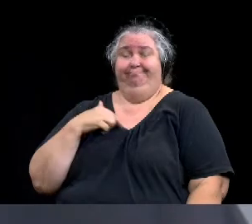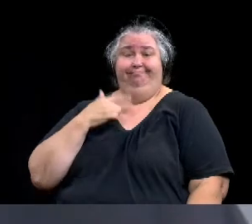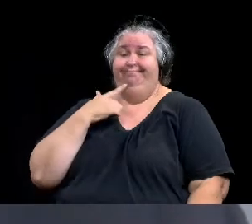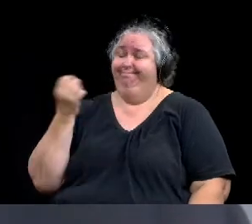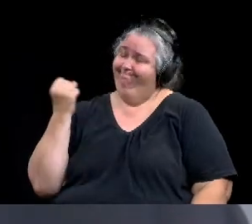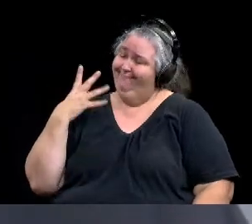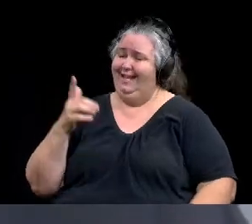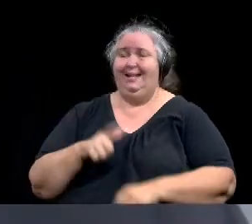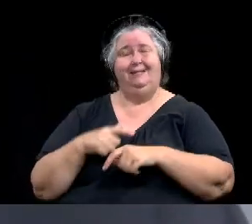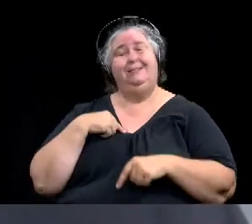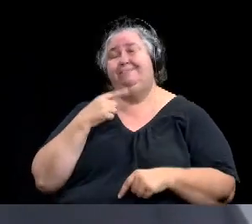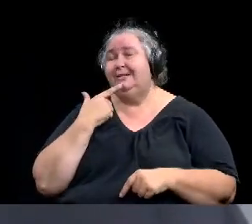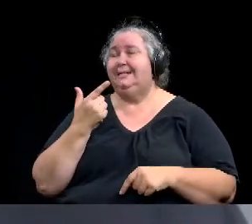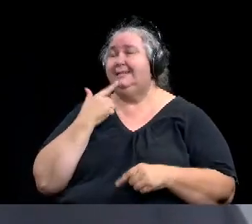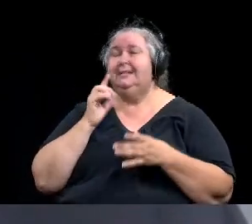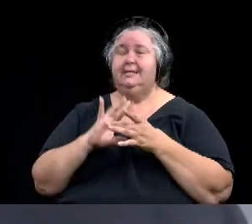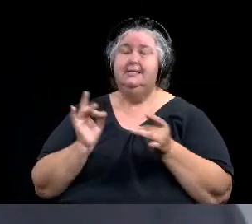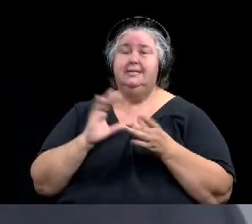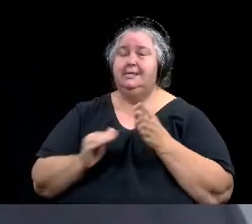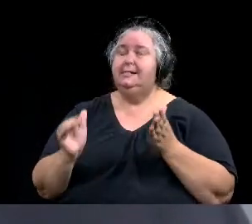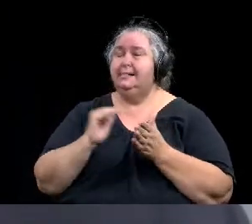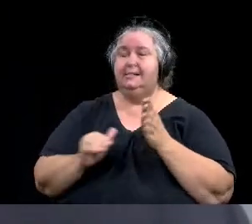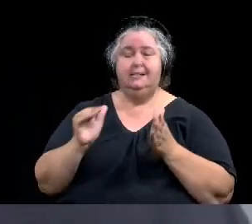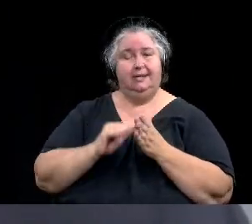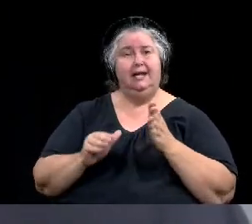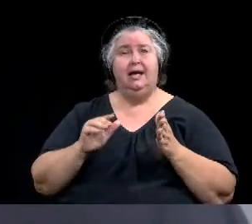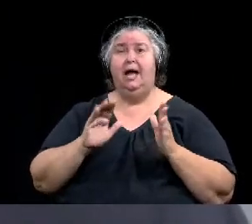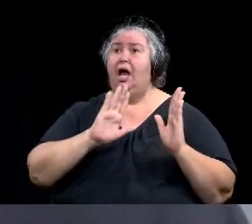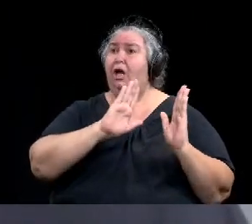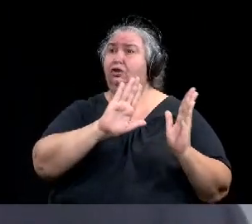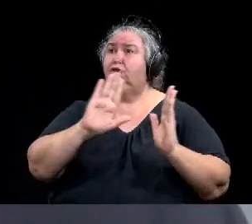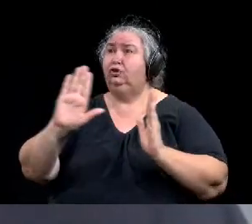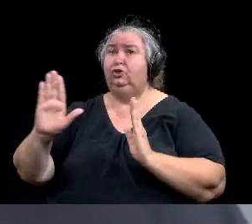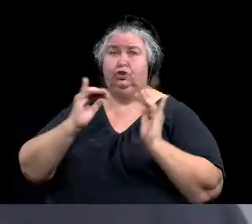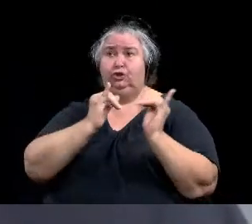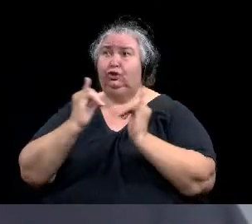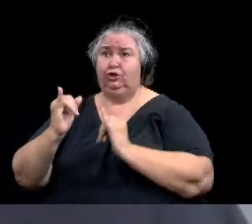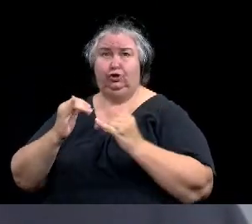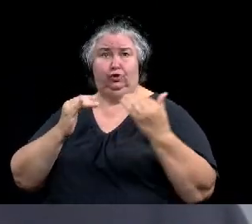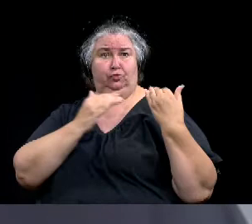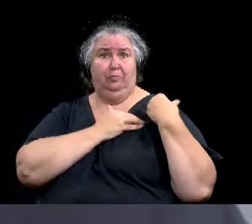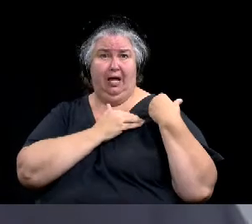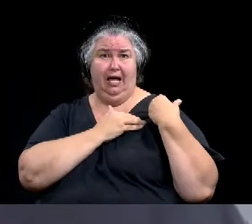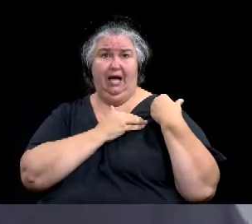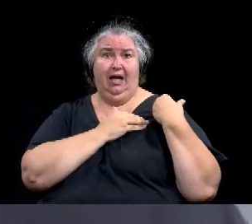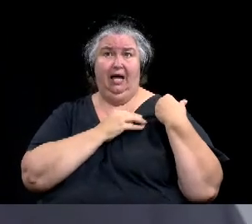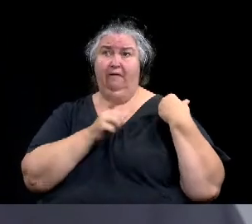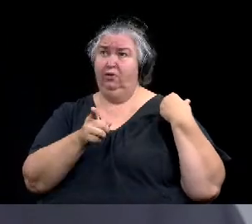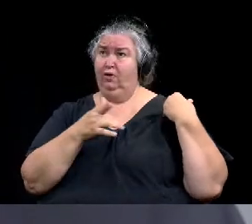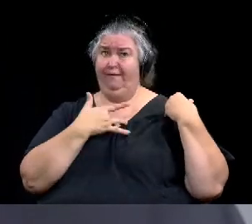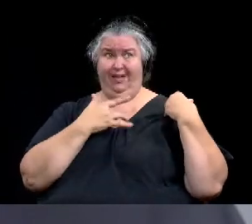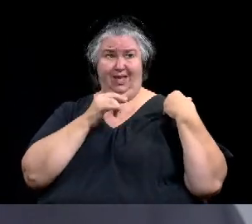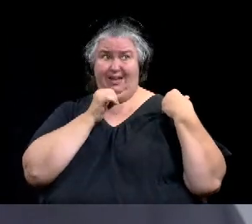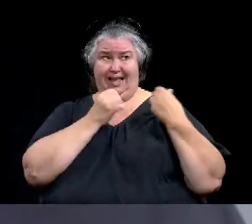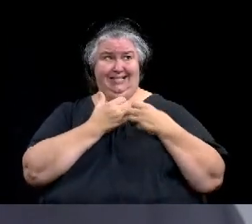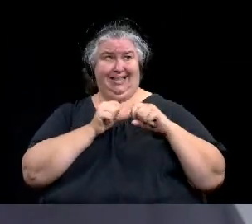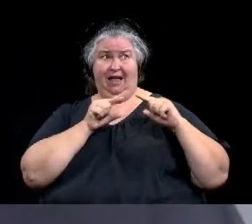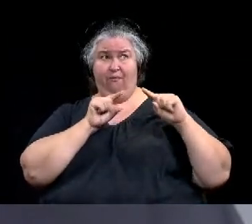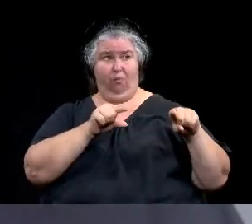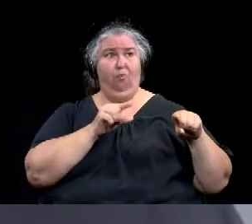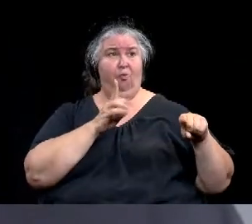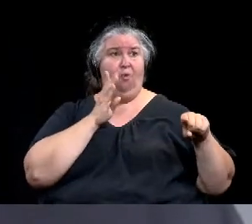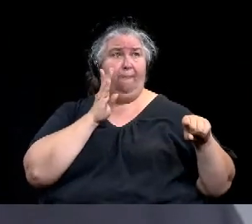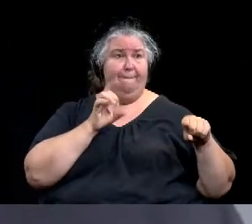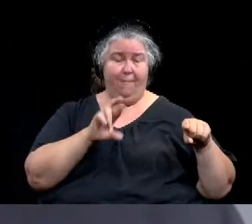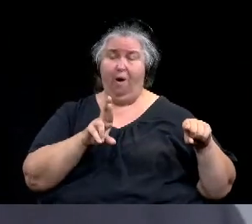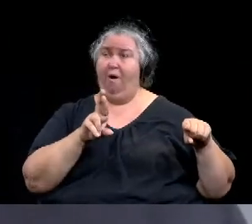really it's individual responsibility. And so if you don't feel safe going into a bar or a restaurant or other type of business,